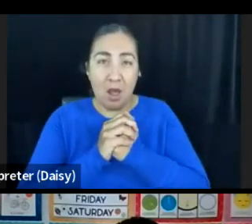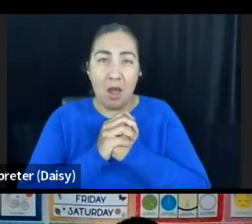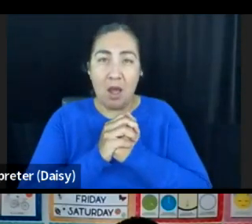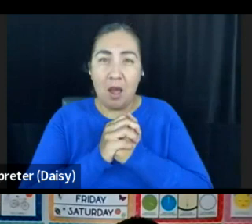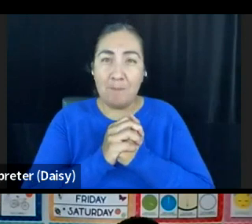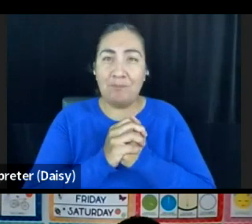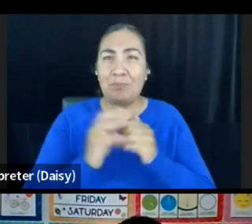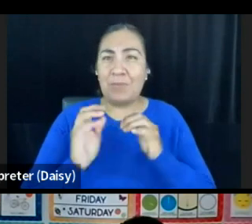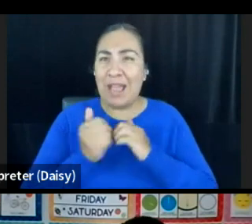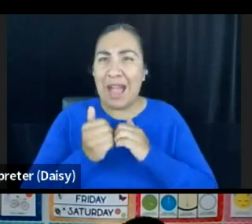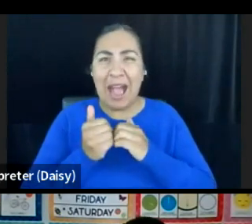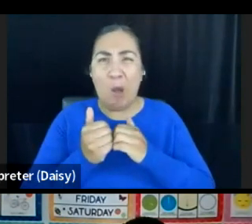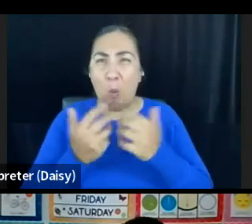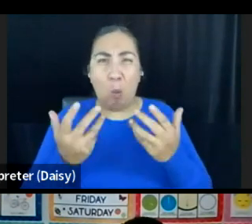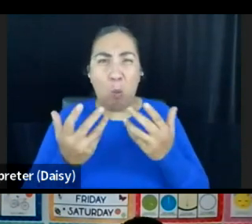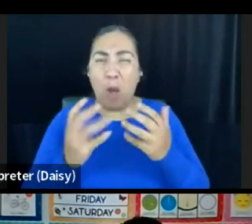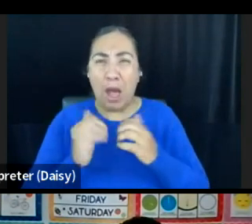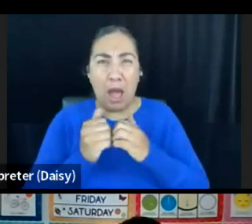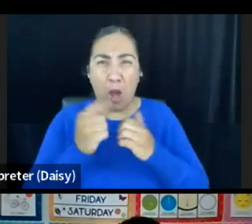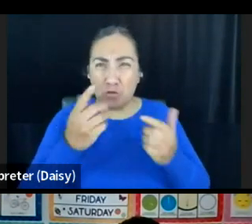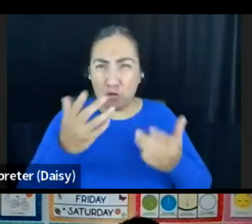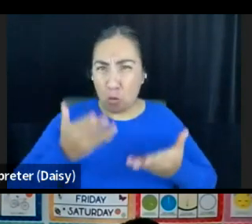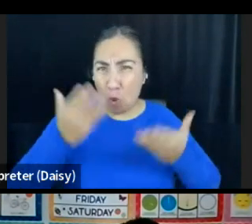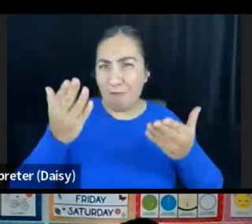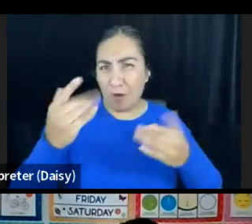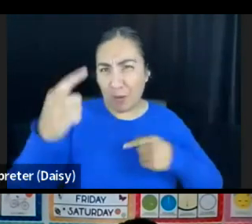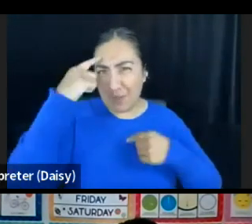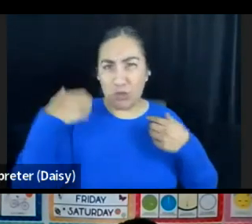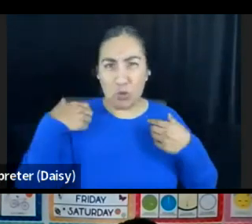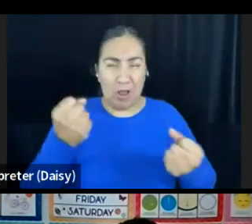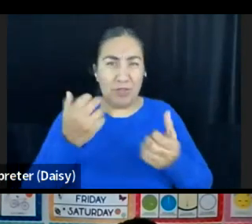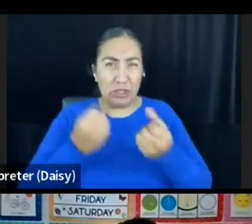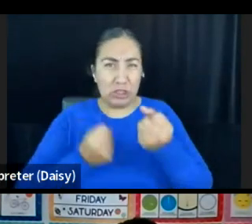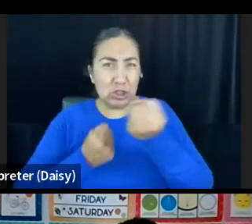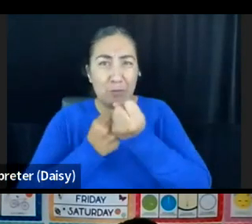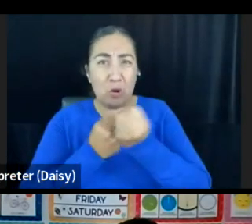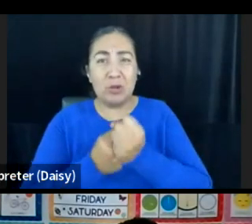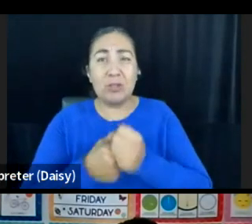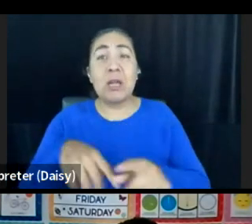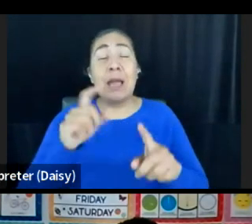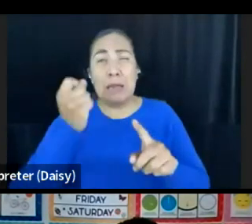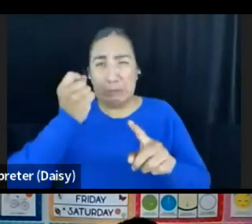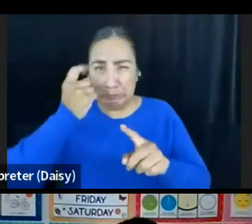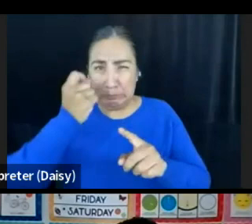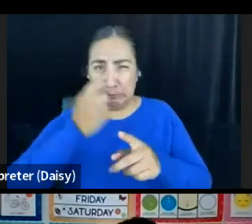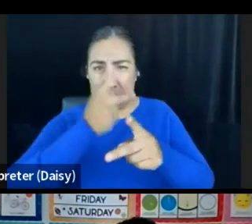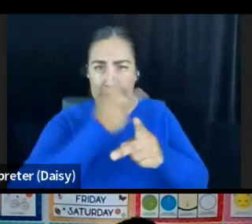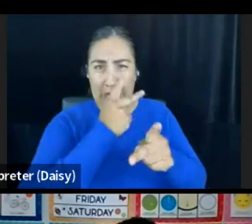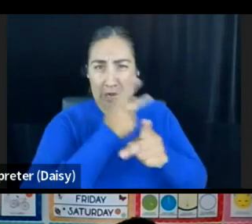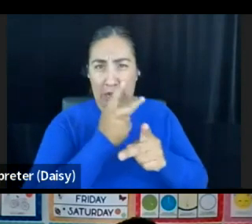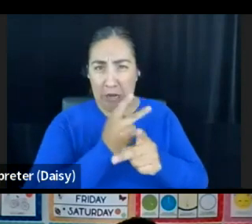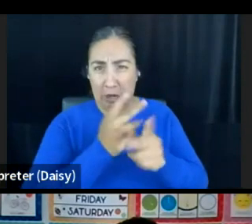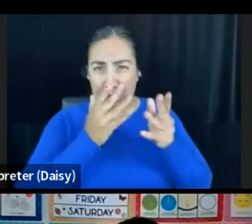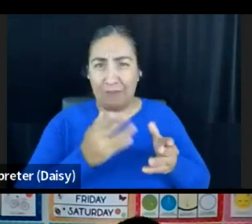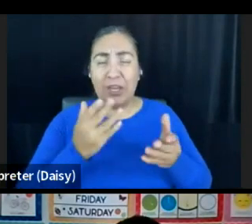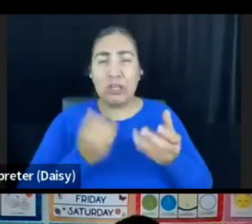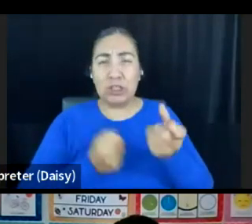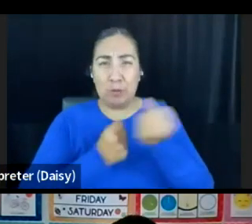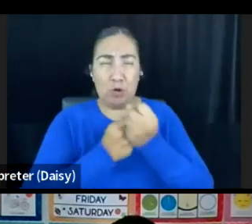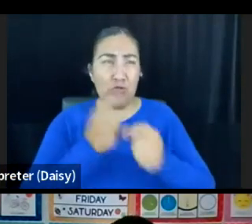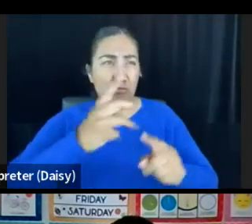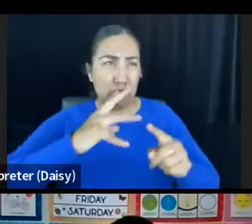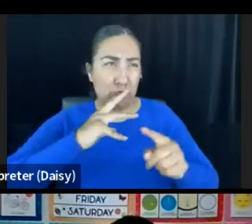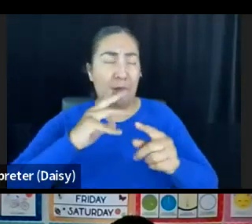How do you offer mental health support? I mean, caregiving support, you talk about the